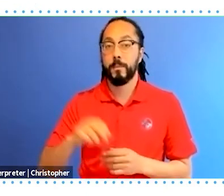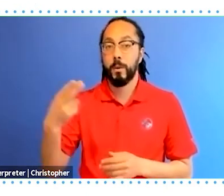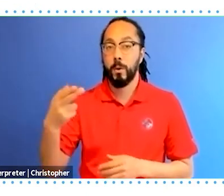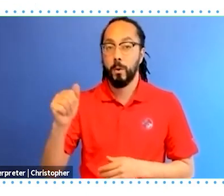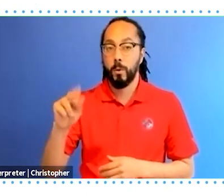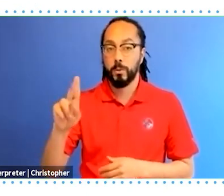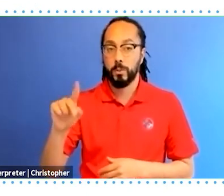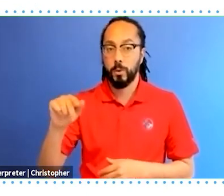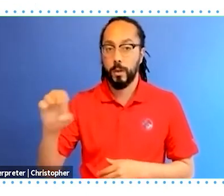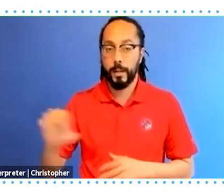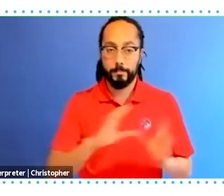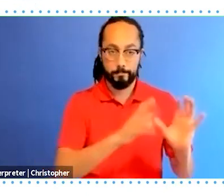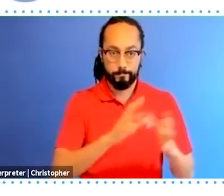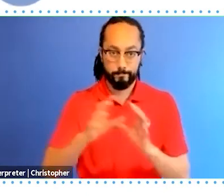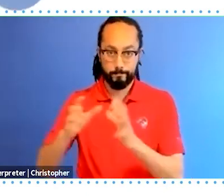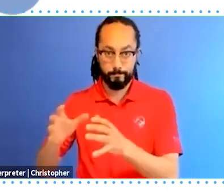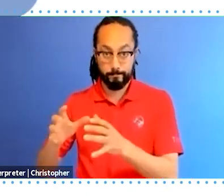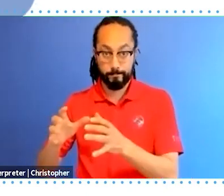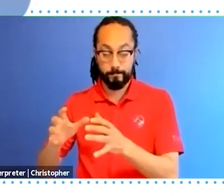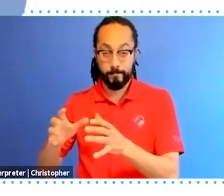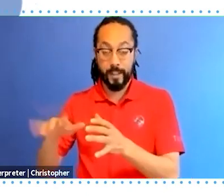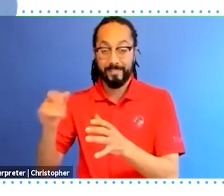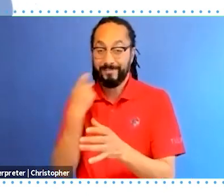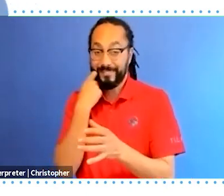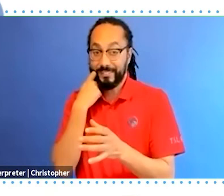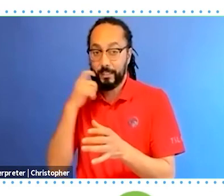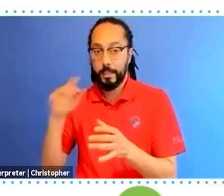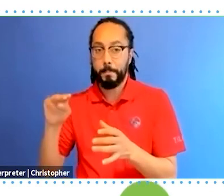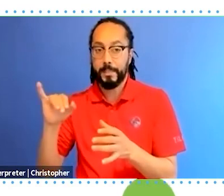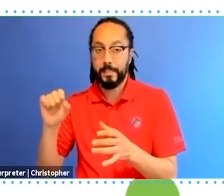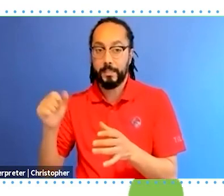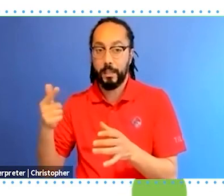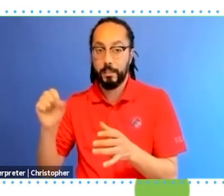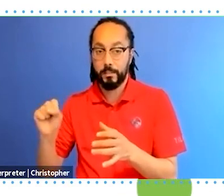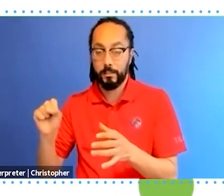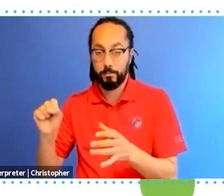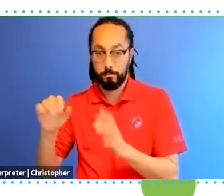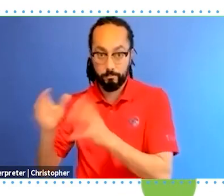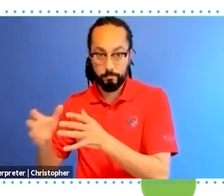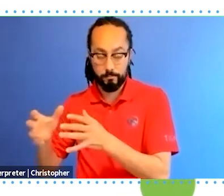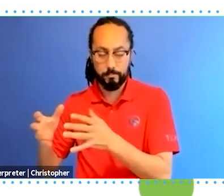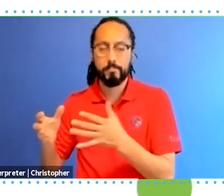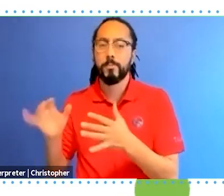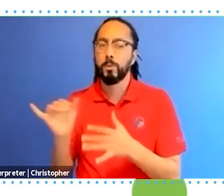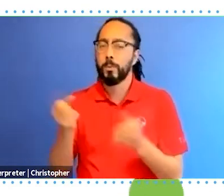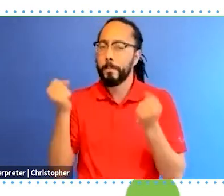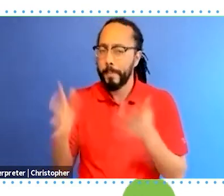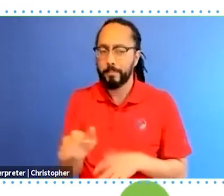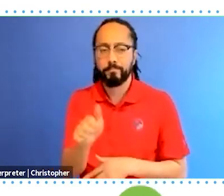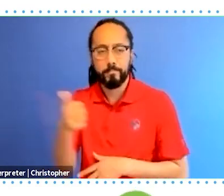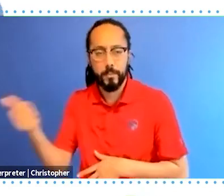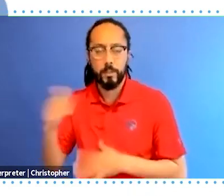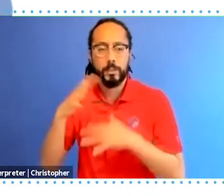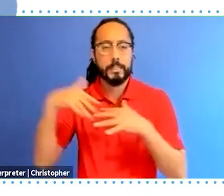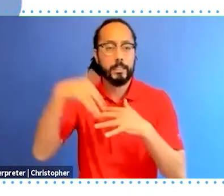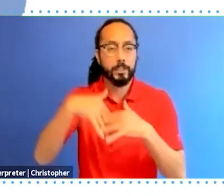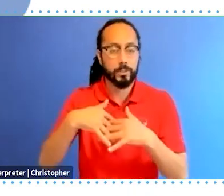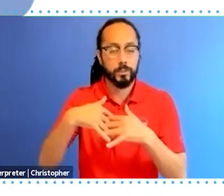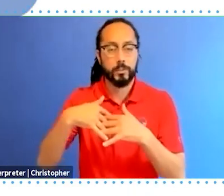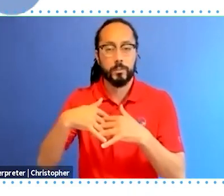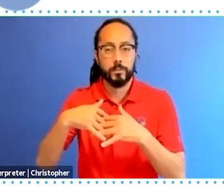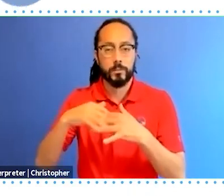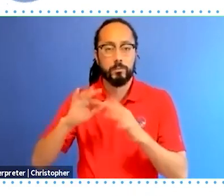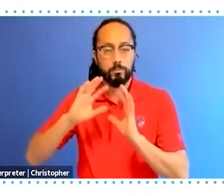and most recently the Mississaugas of the Credit River, as well as many other Indigenous nations, some of whose names are no longer